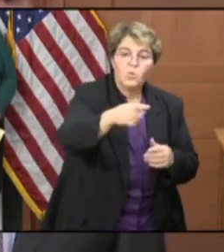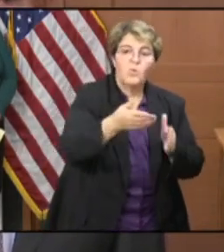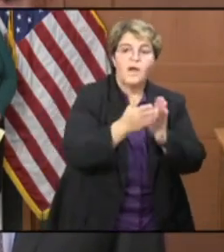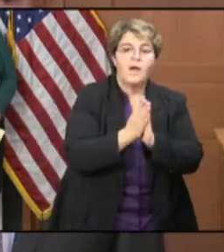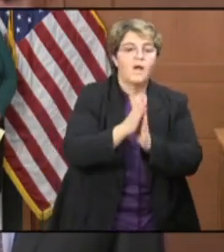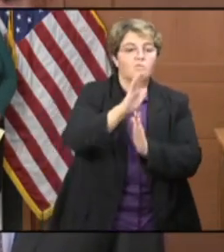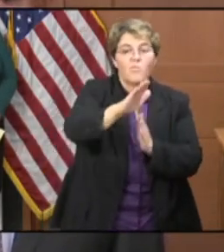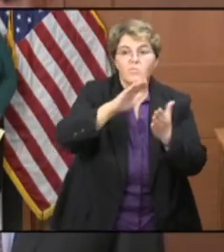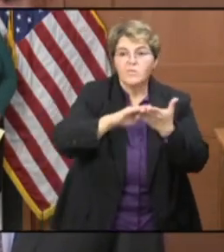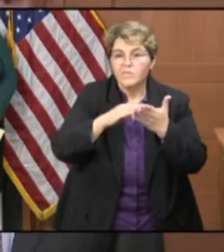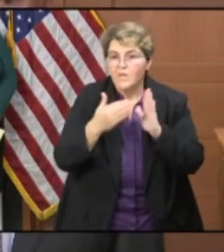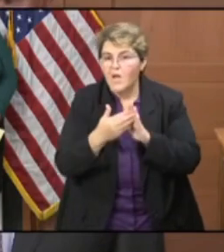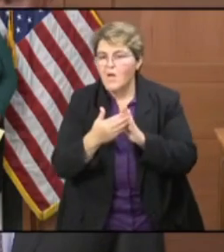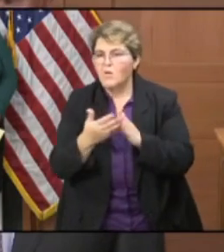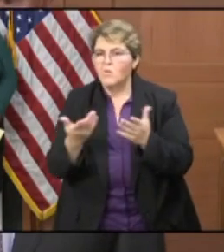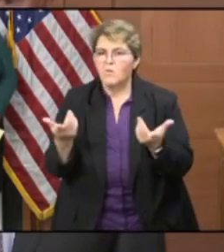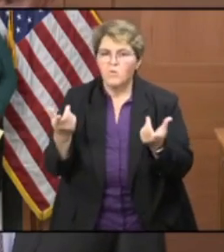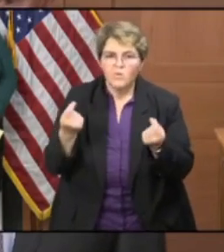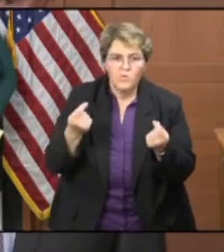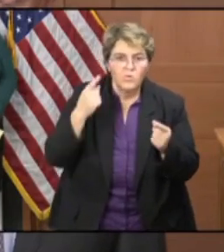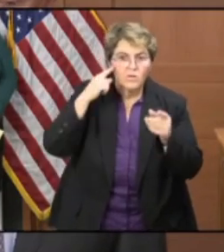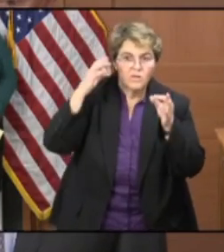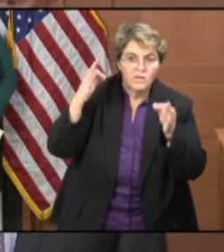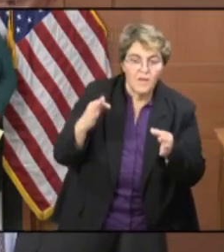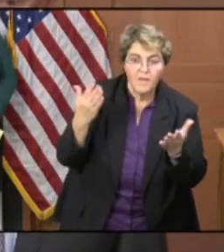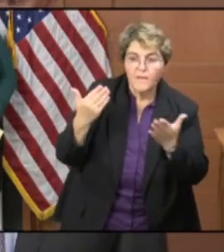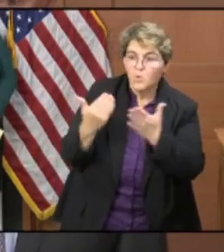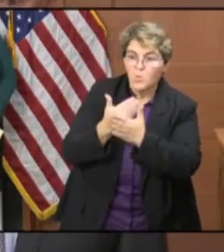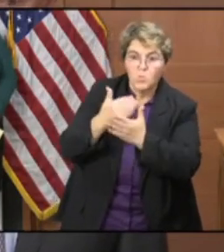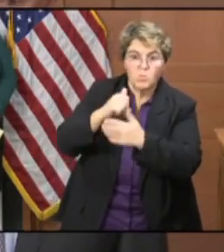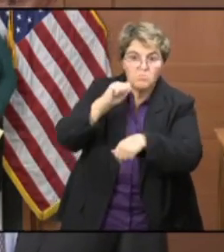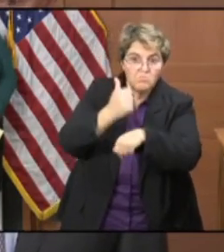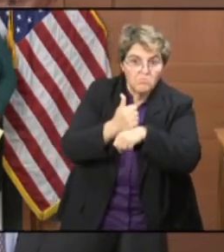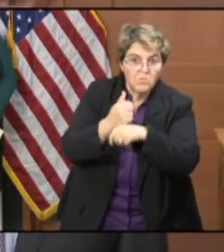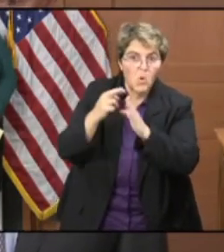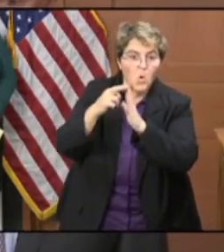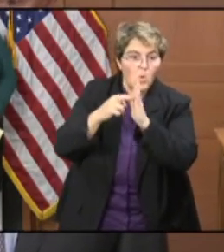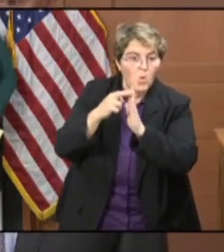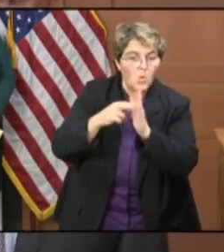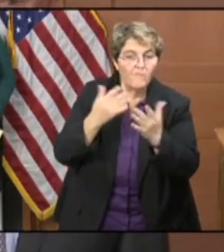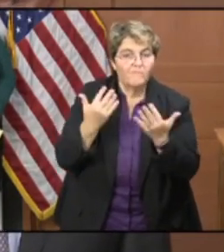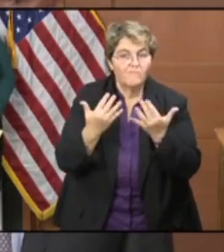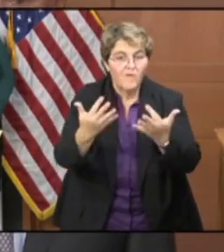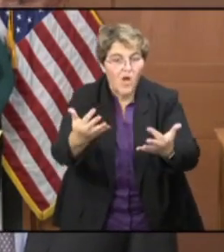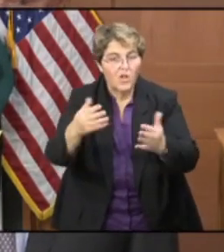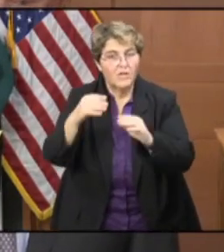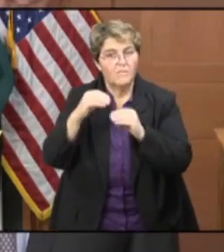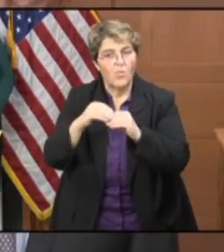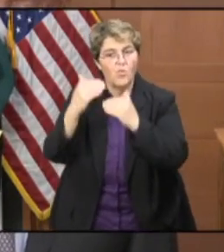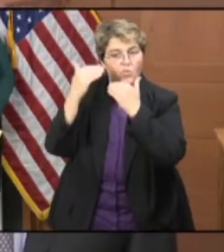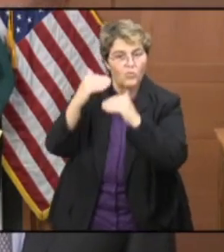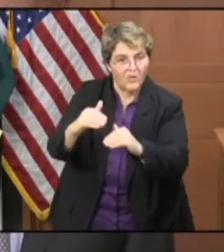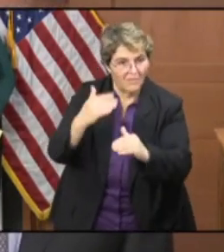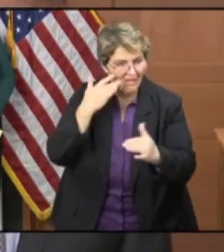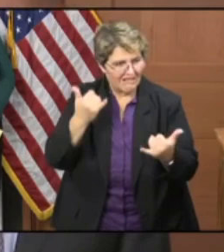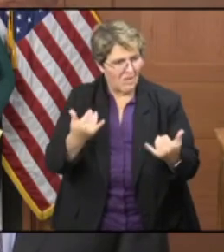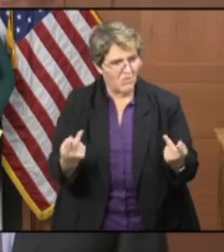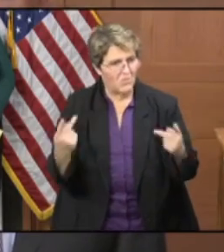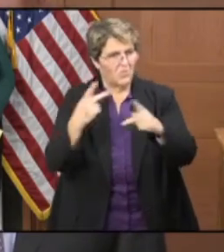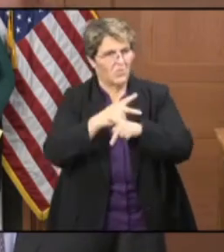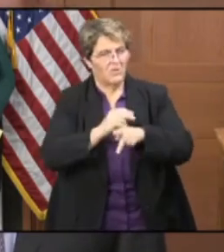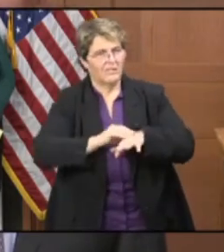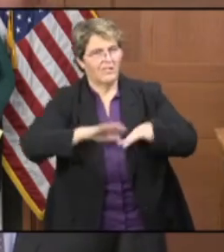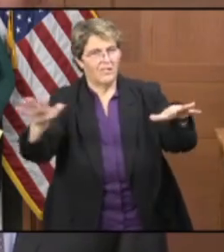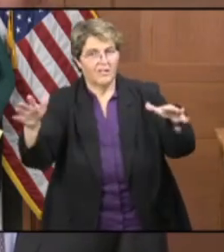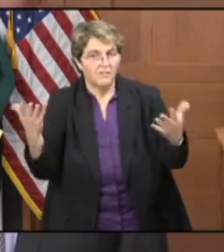determine any local ordinances that may be in place that limit or prohibit burning activity at this time. But